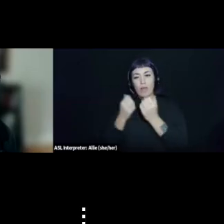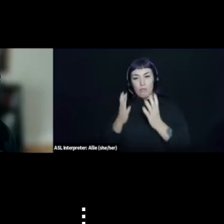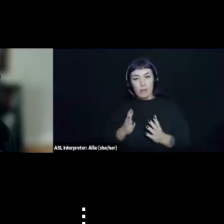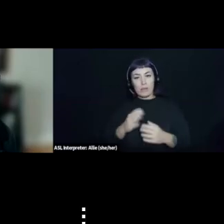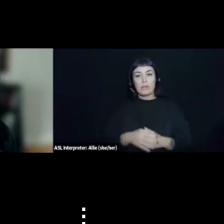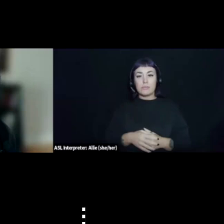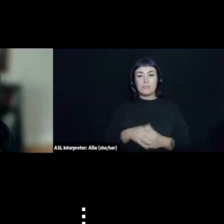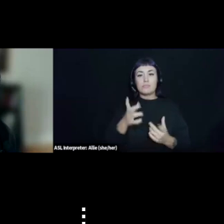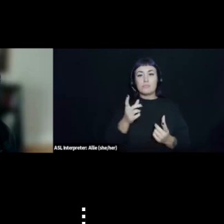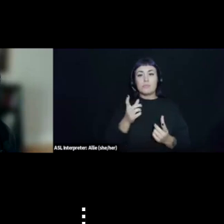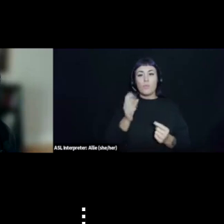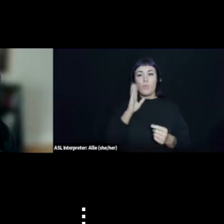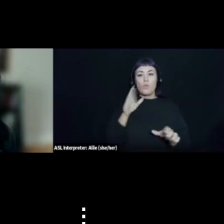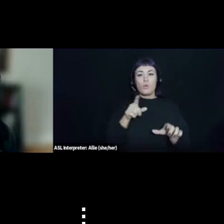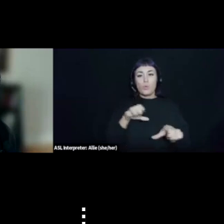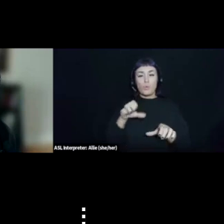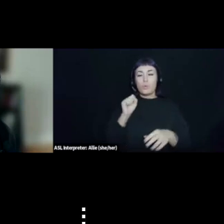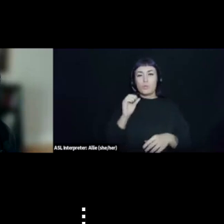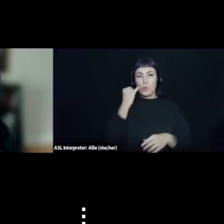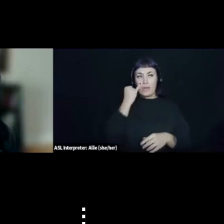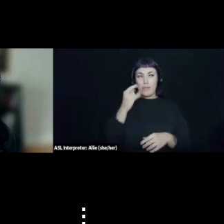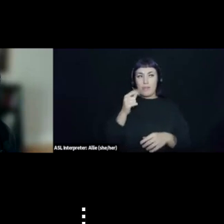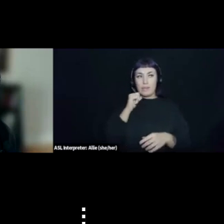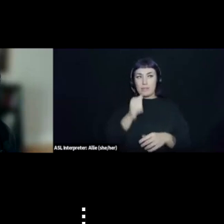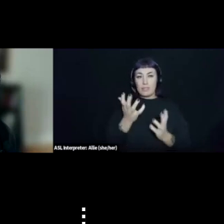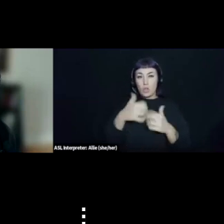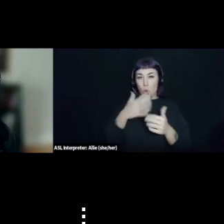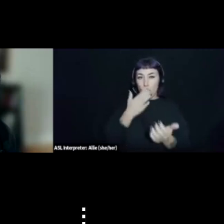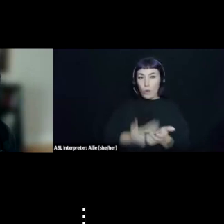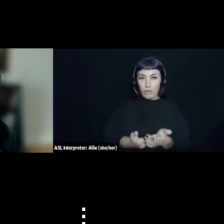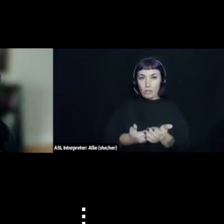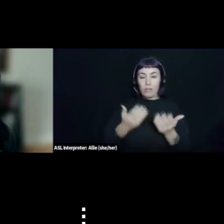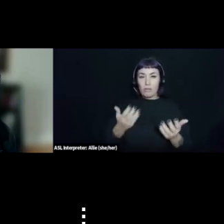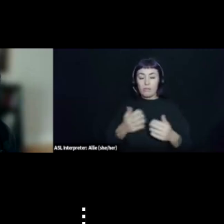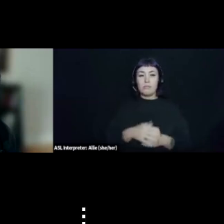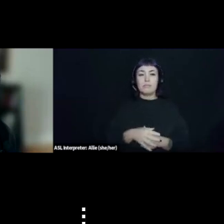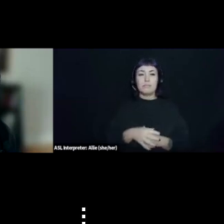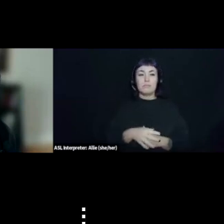you know, what are you going to do so that if this doesn't go well,